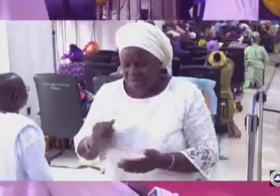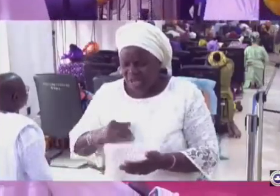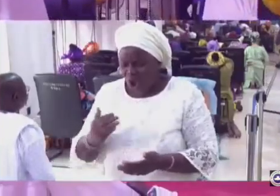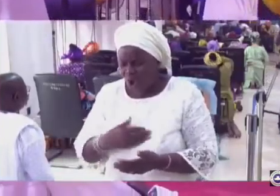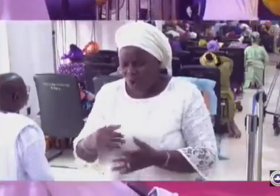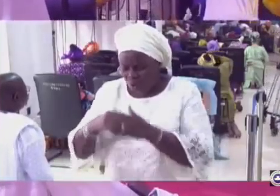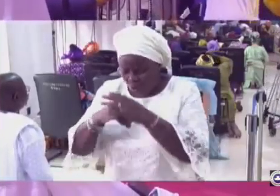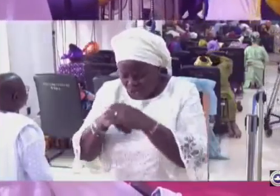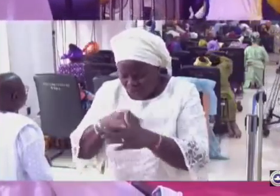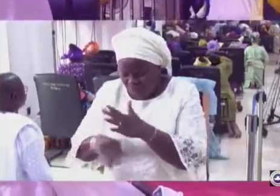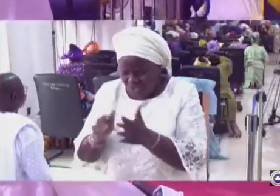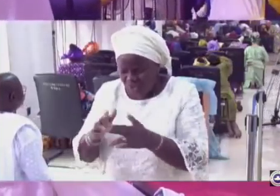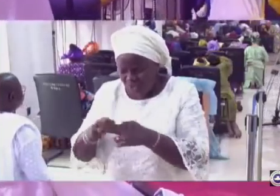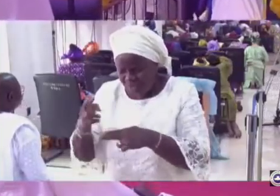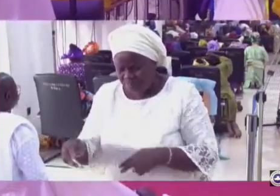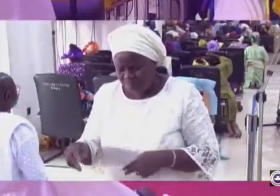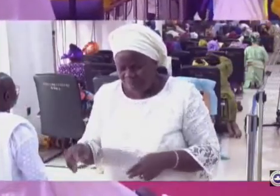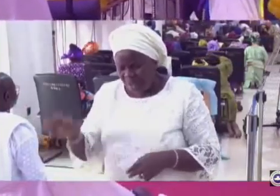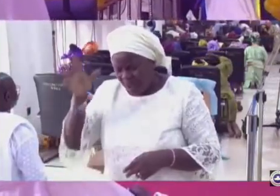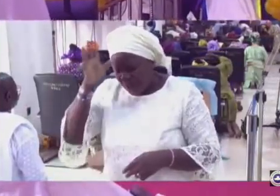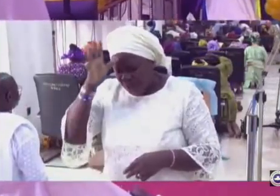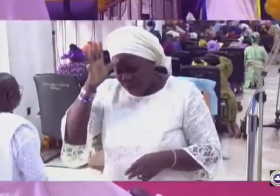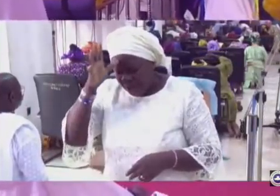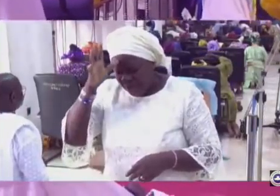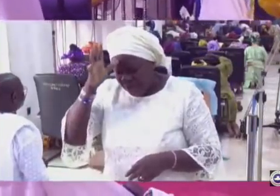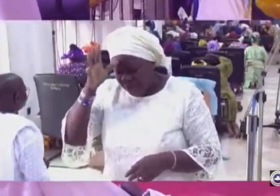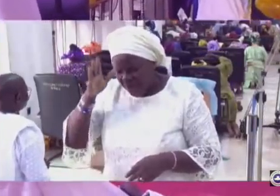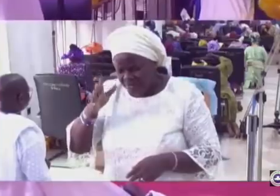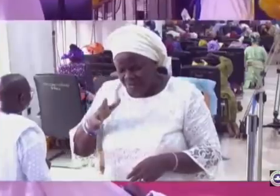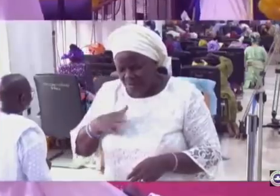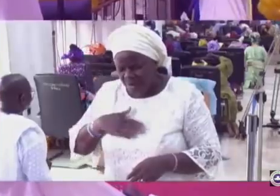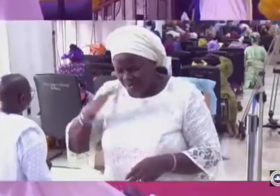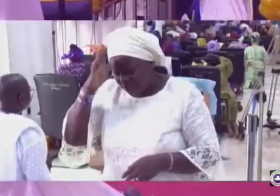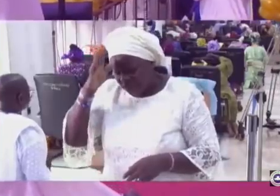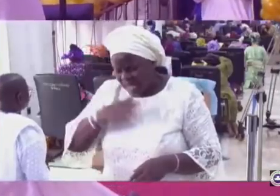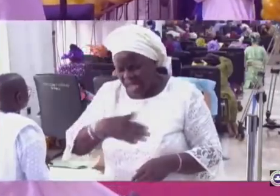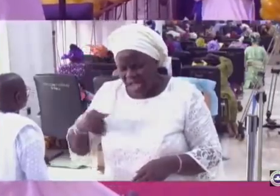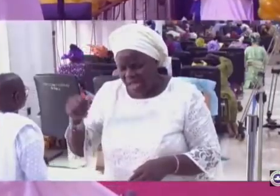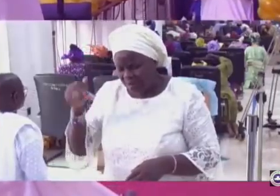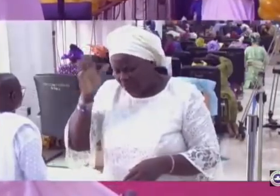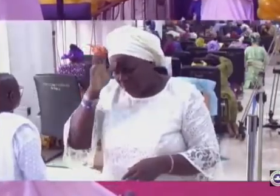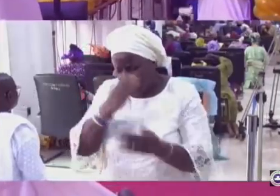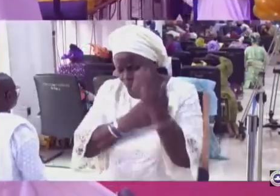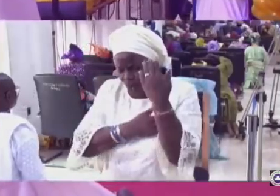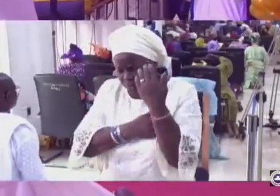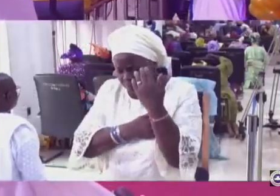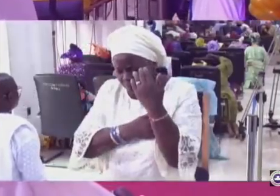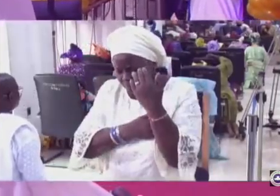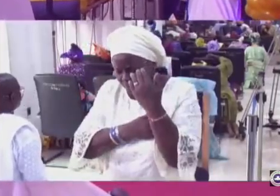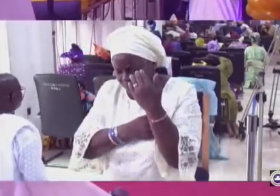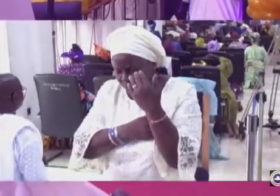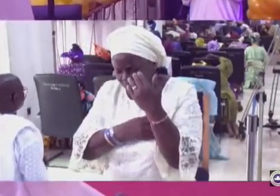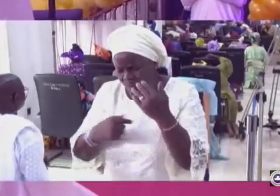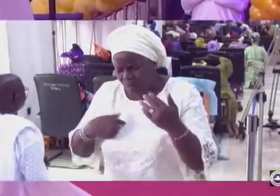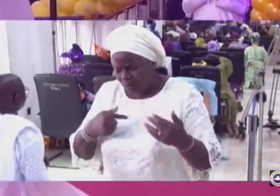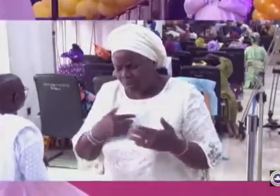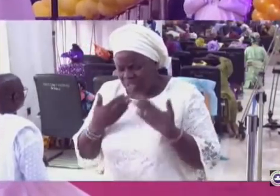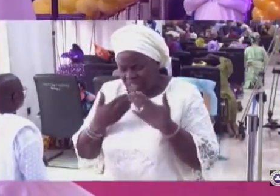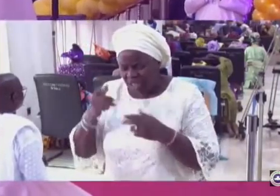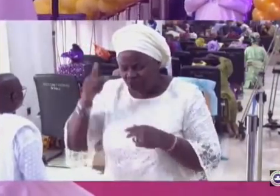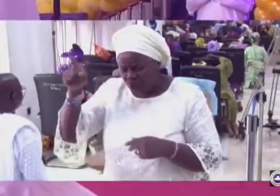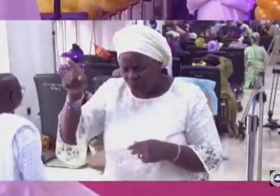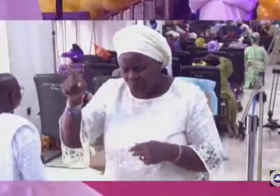My Father and my God, we are here just to thank you today. And I know if we thank you